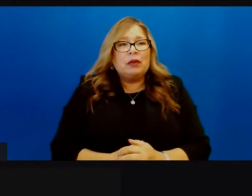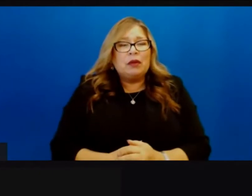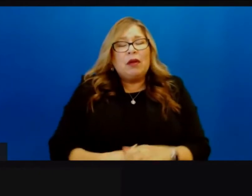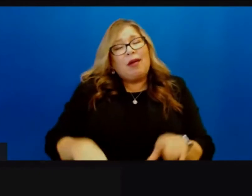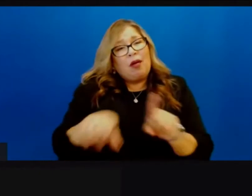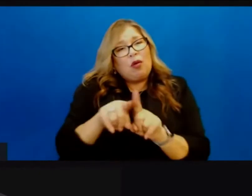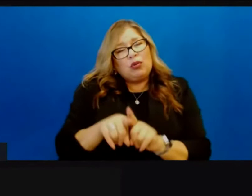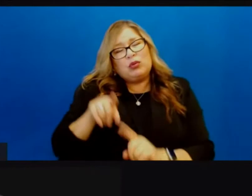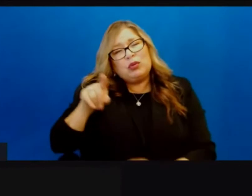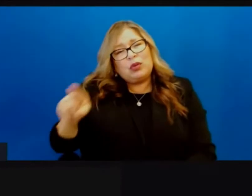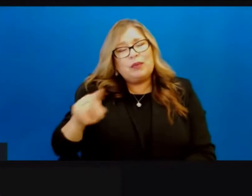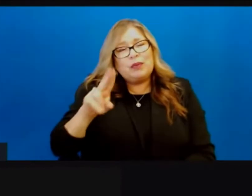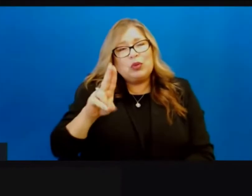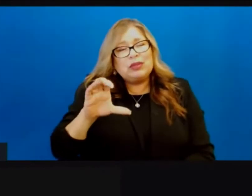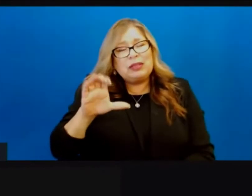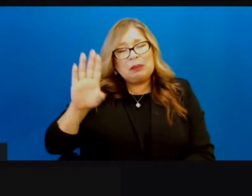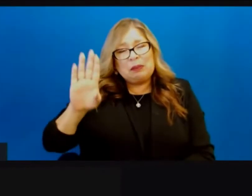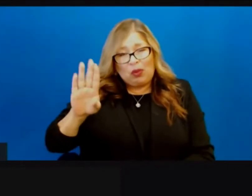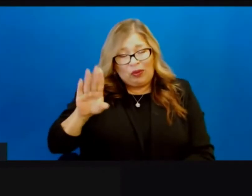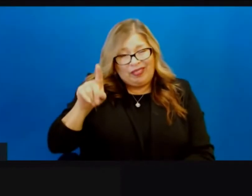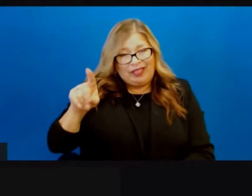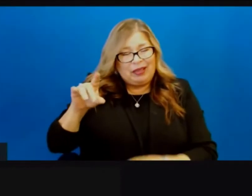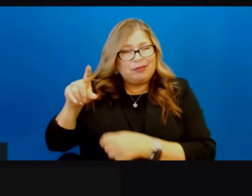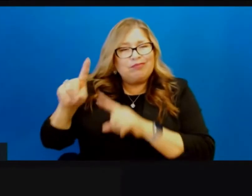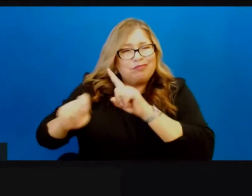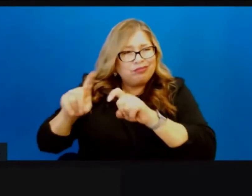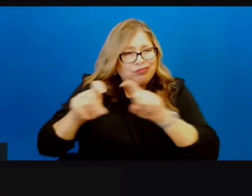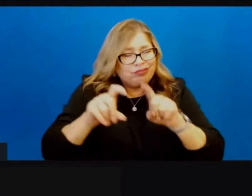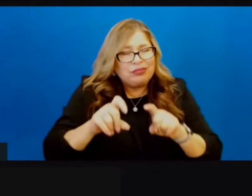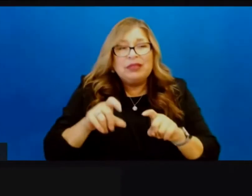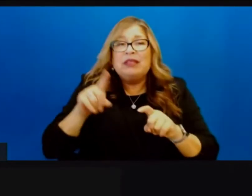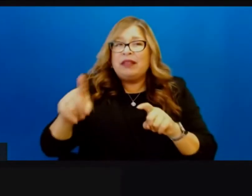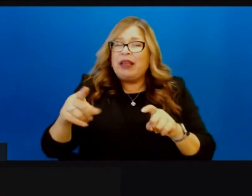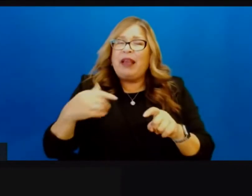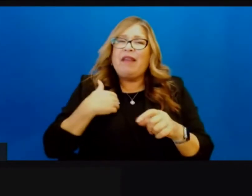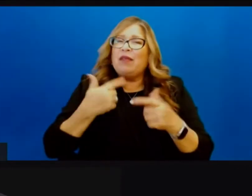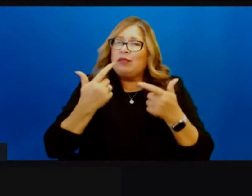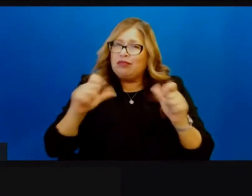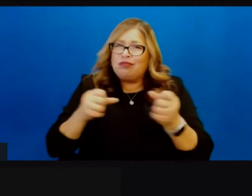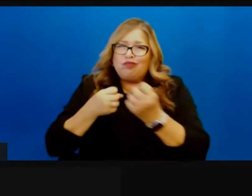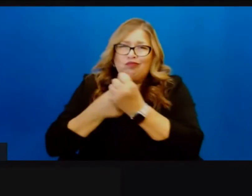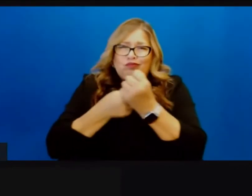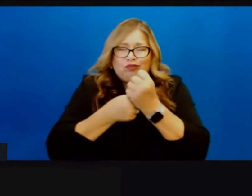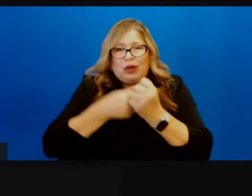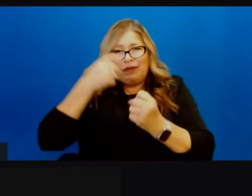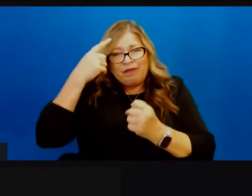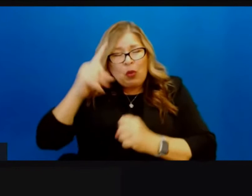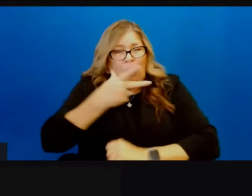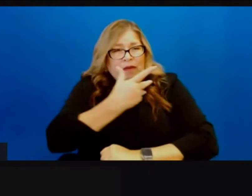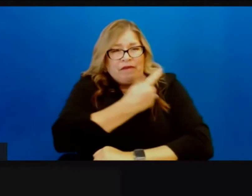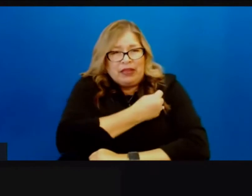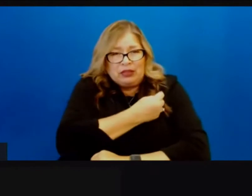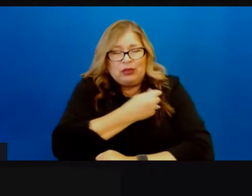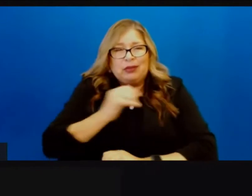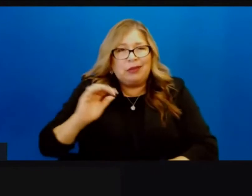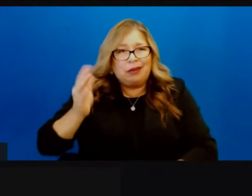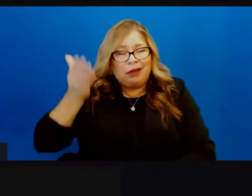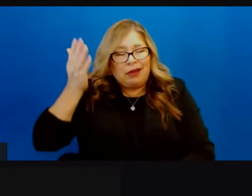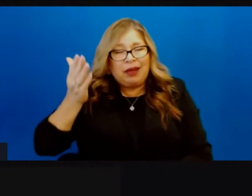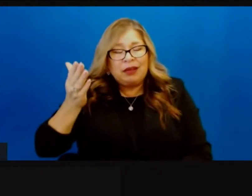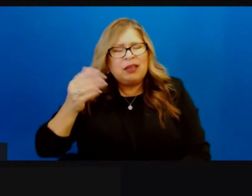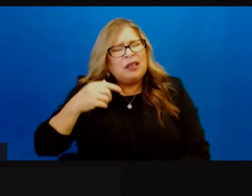LA Times that suggested widespread support for mask and vaccine policy statewide. Given that vaccination rates remain so much lower among